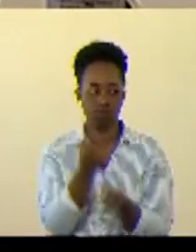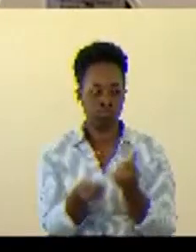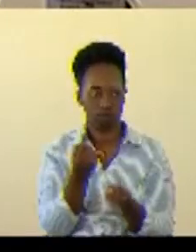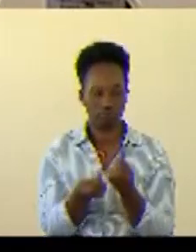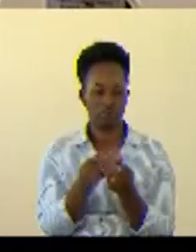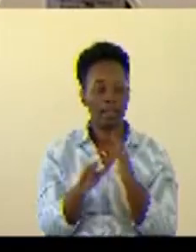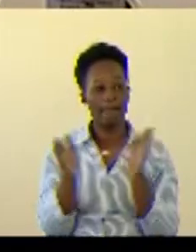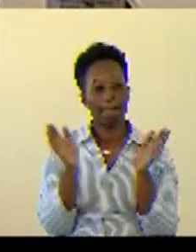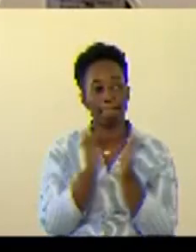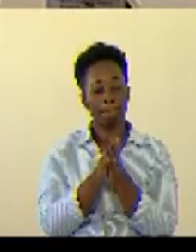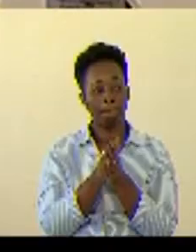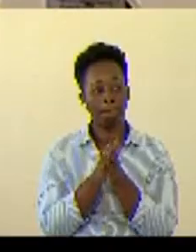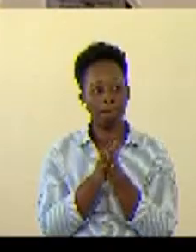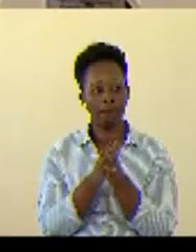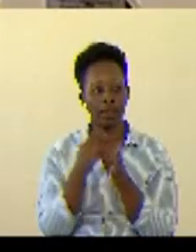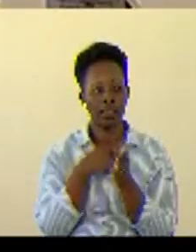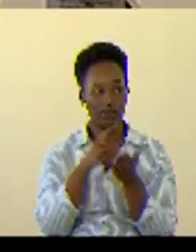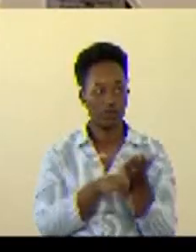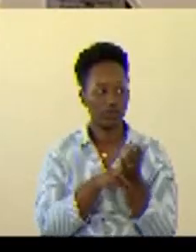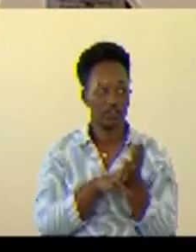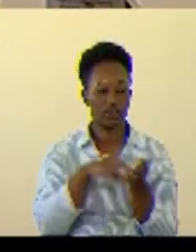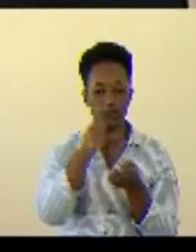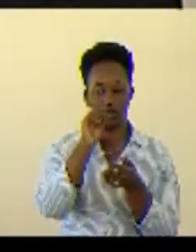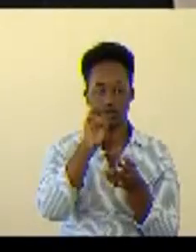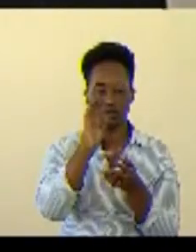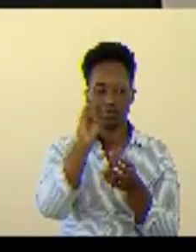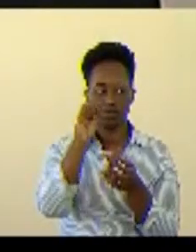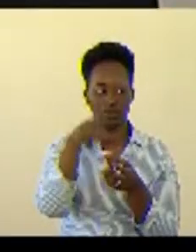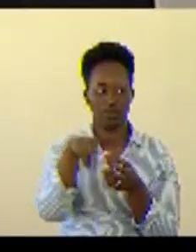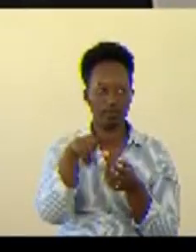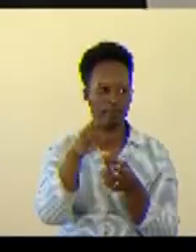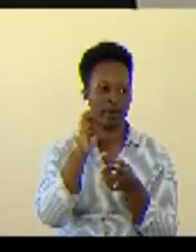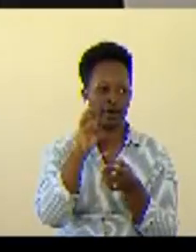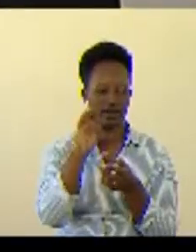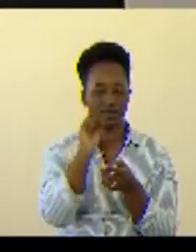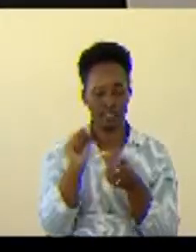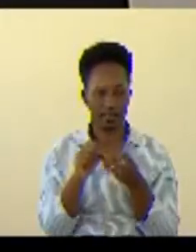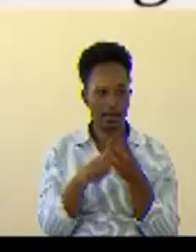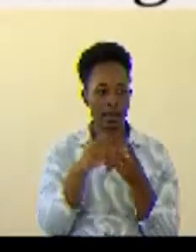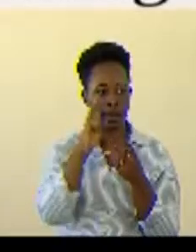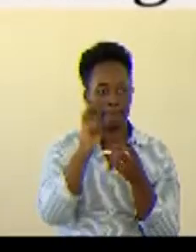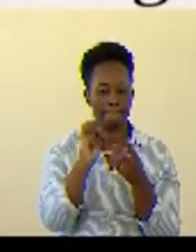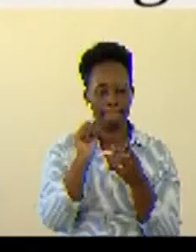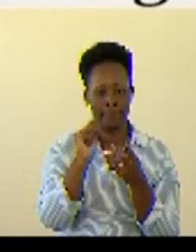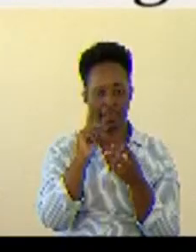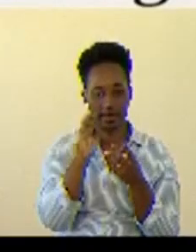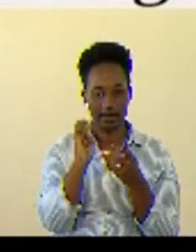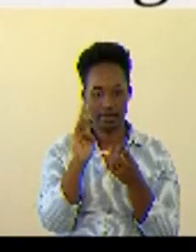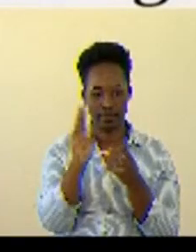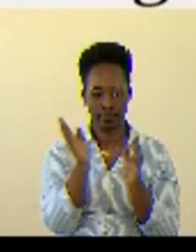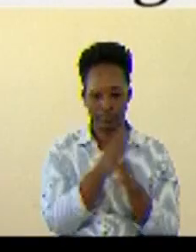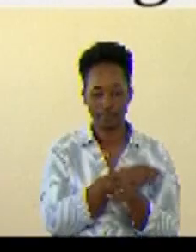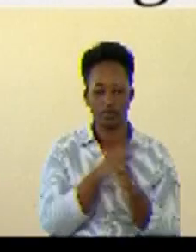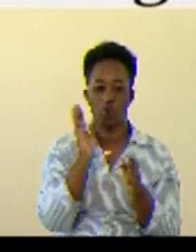And I'm going to use droppers, a beaker, water, and reducing sugars. I told you, I've